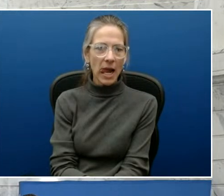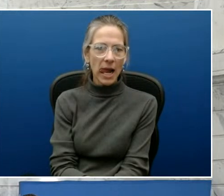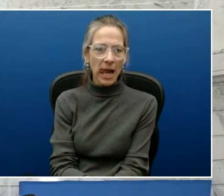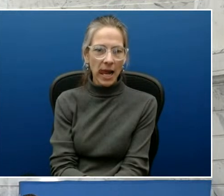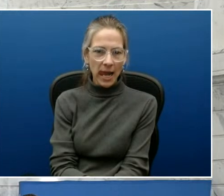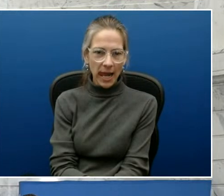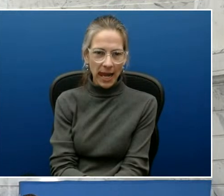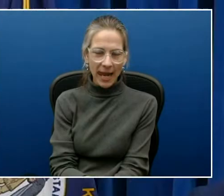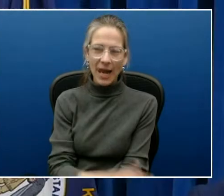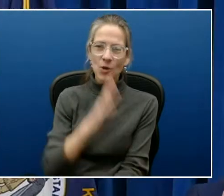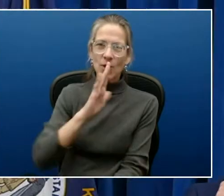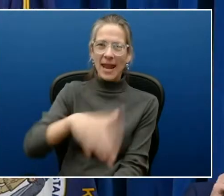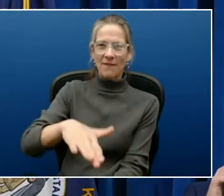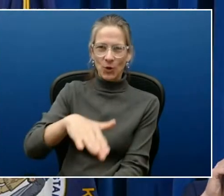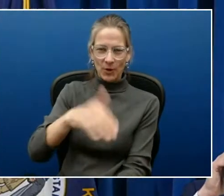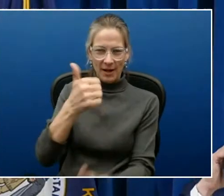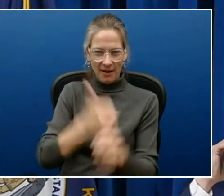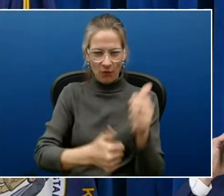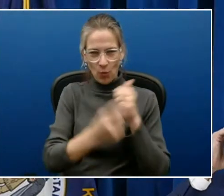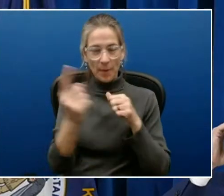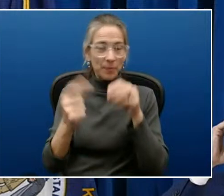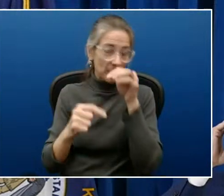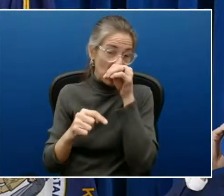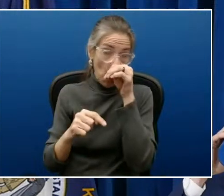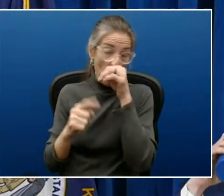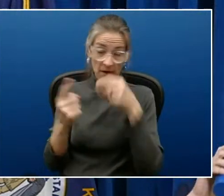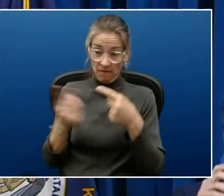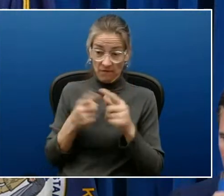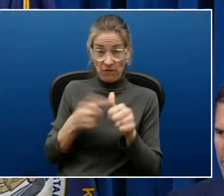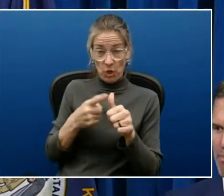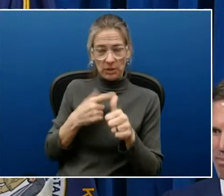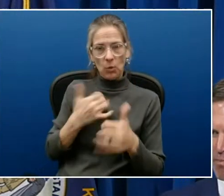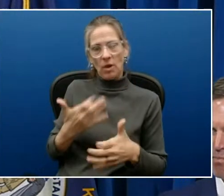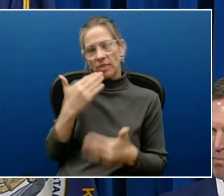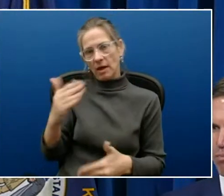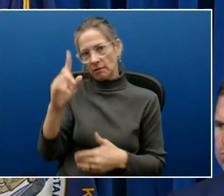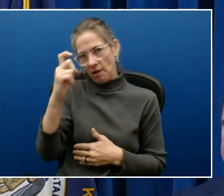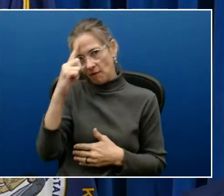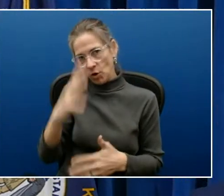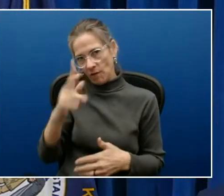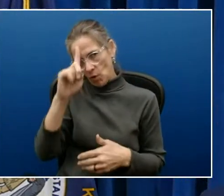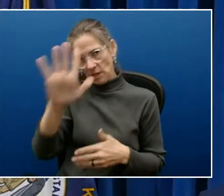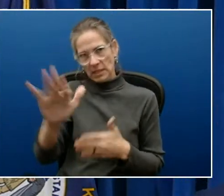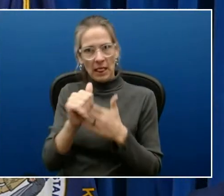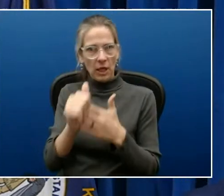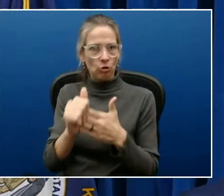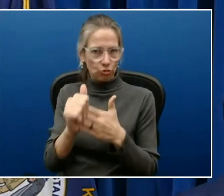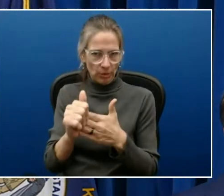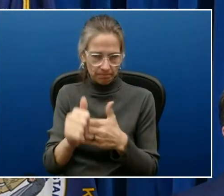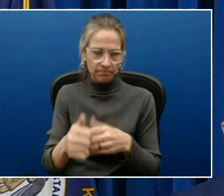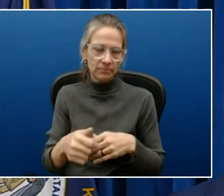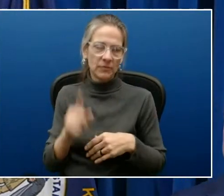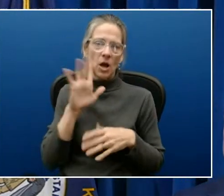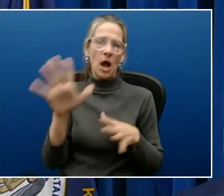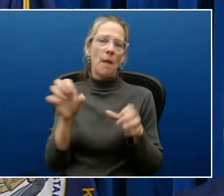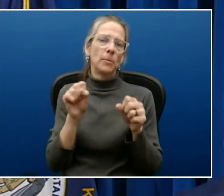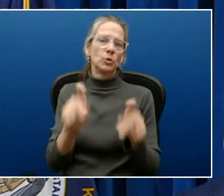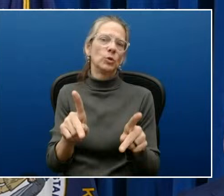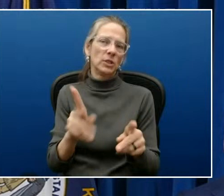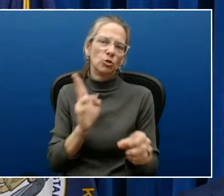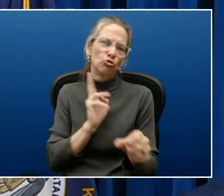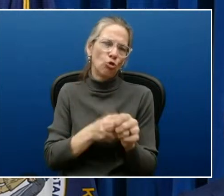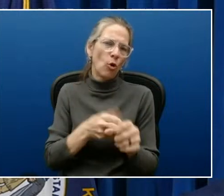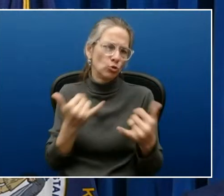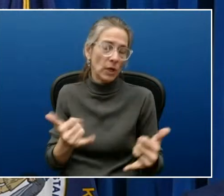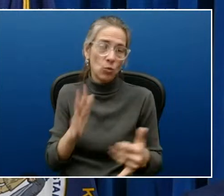Good afternoon, everyone. First off, I want to thank Governor Beshear for his leadership and opportunity to join you today. It's an honor to